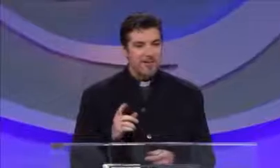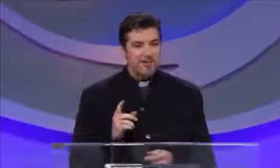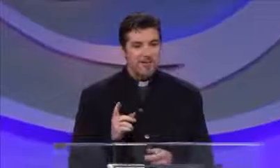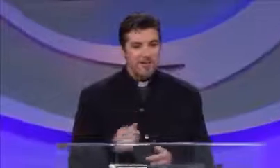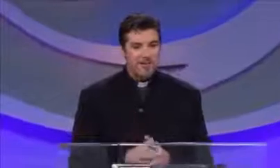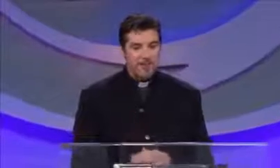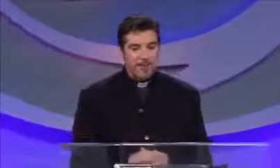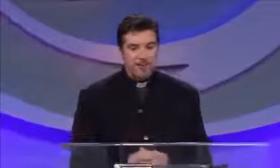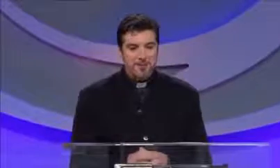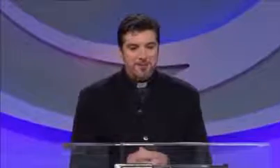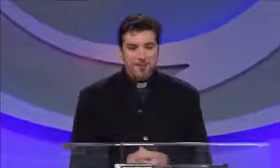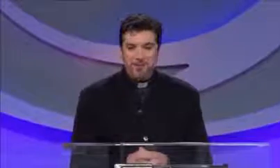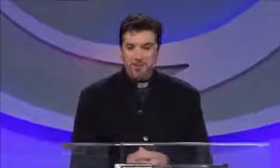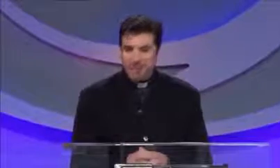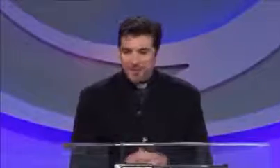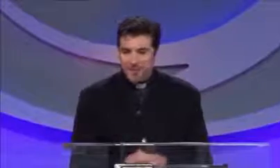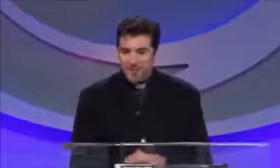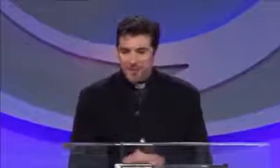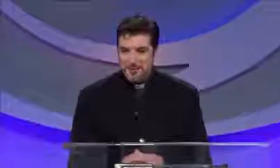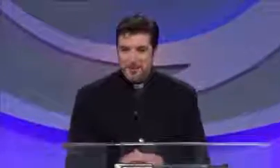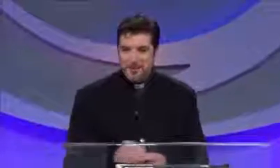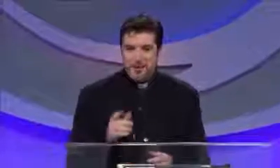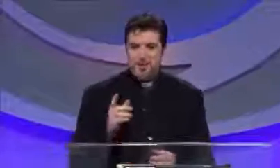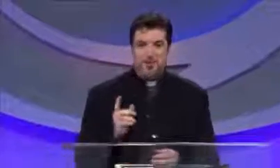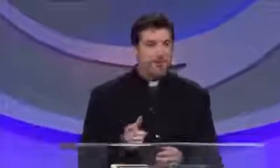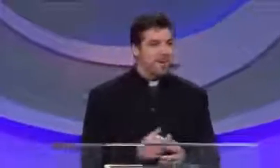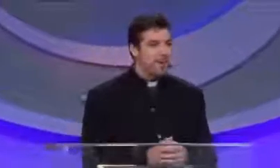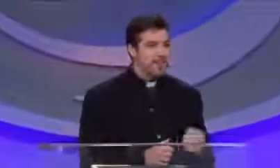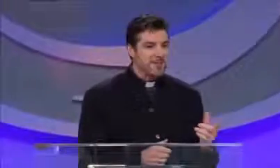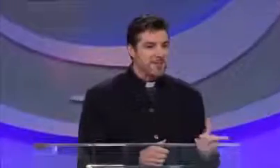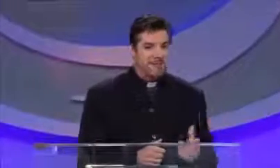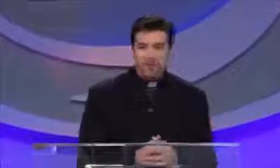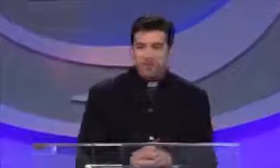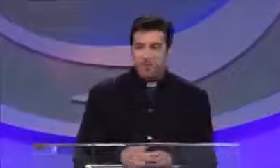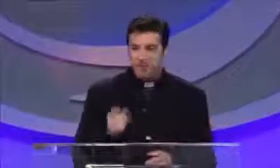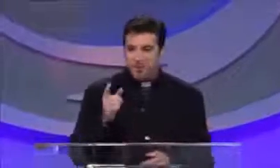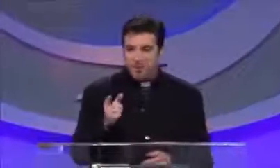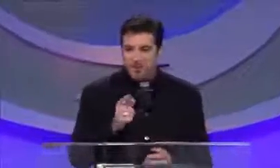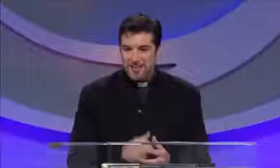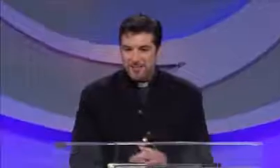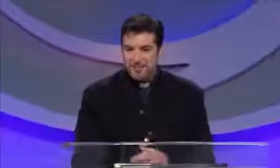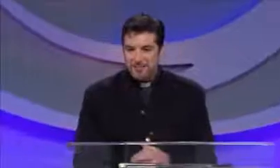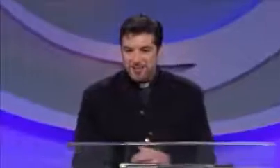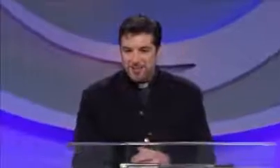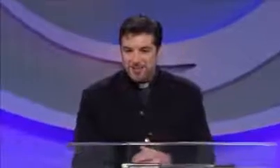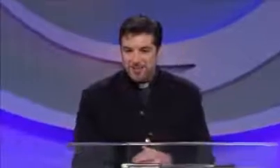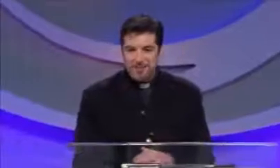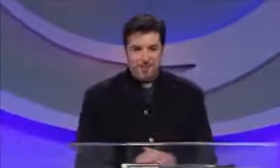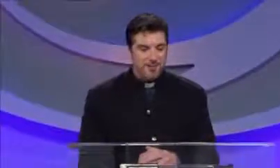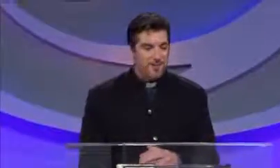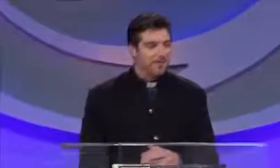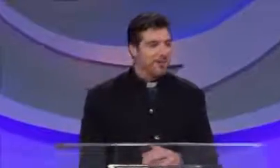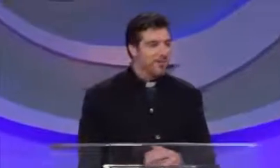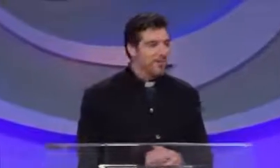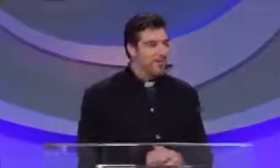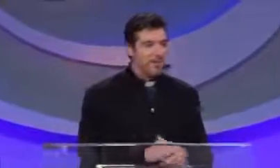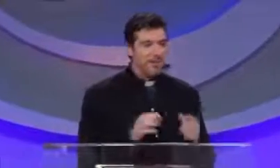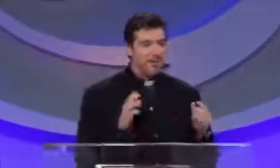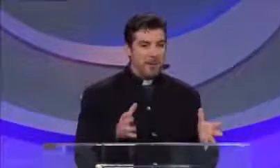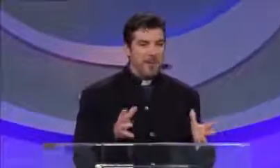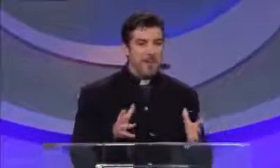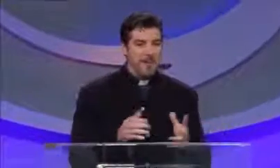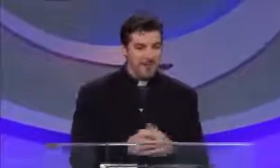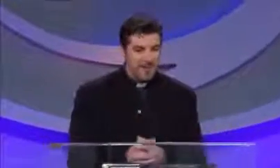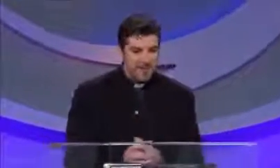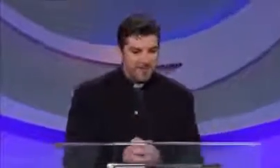eventually I went into the office in South Africa to ask a friend of mine, Steve Kutsia, who was your South African director at the time, for